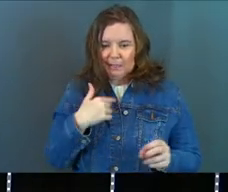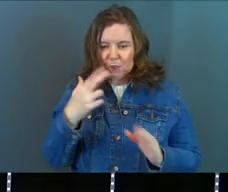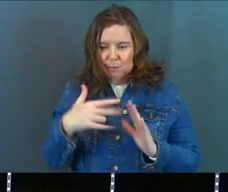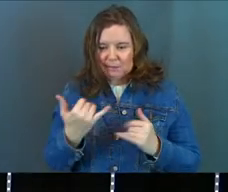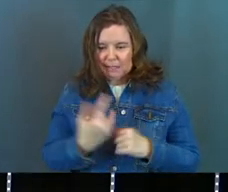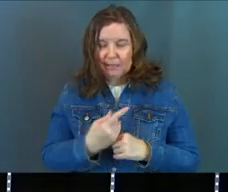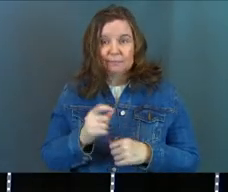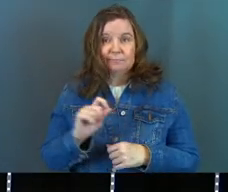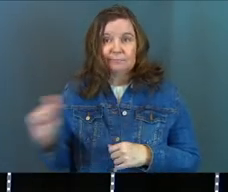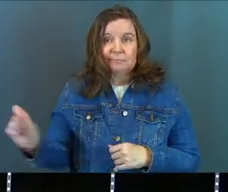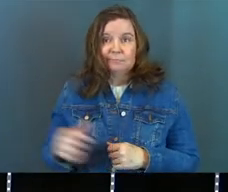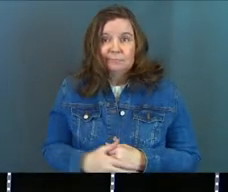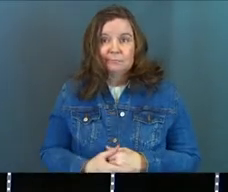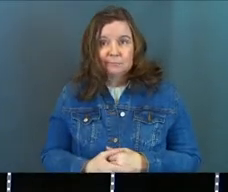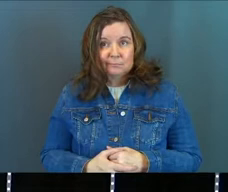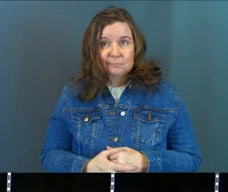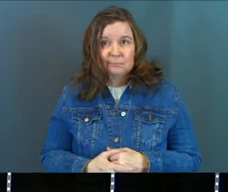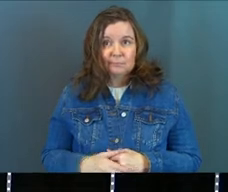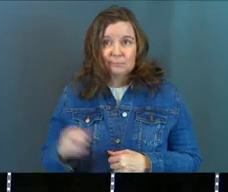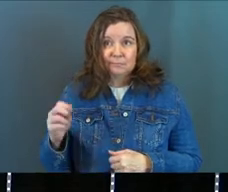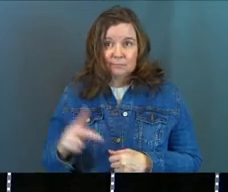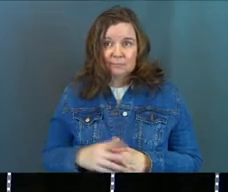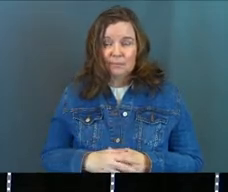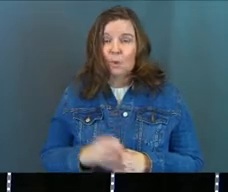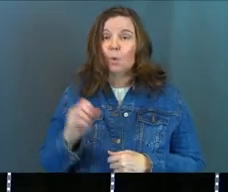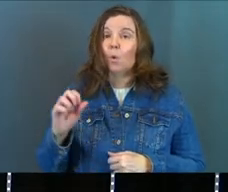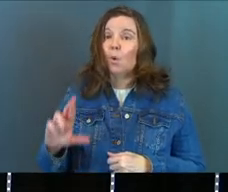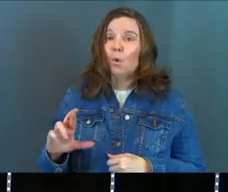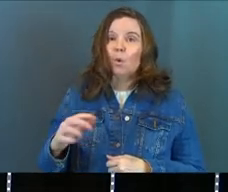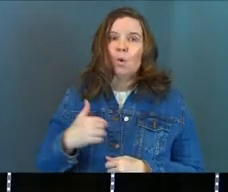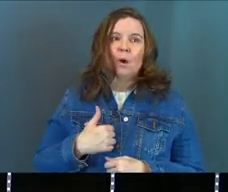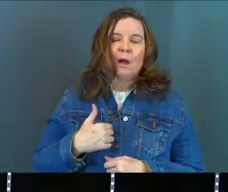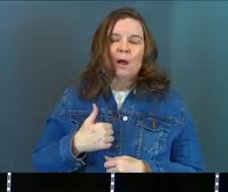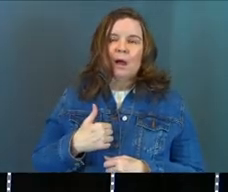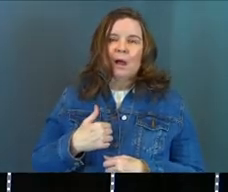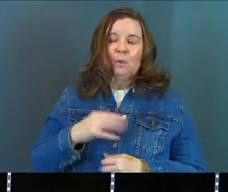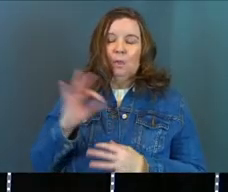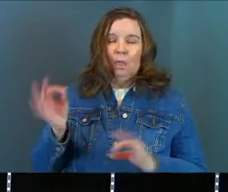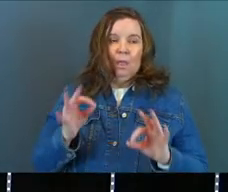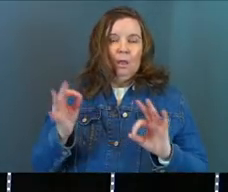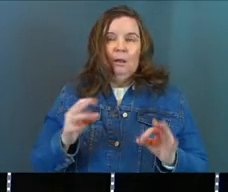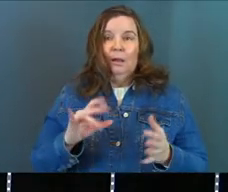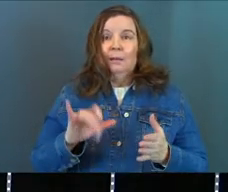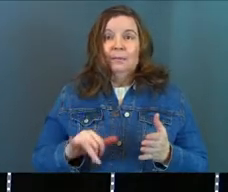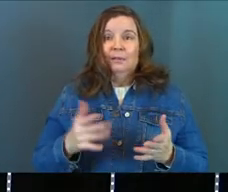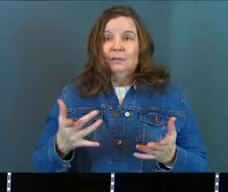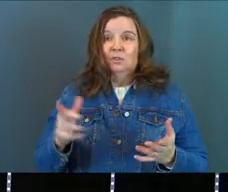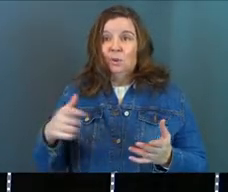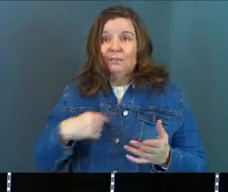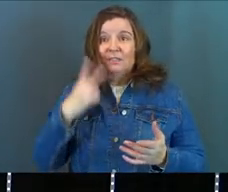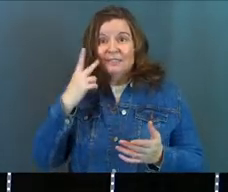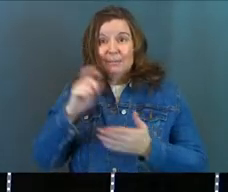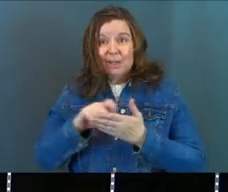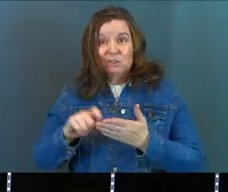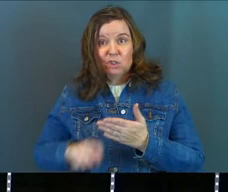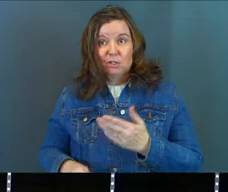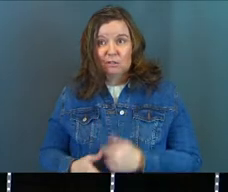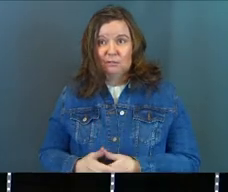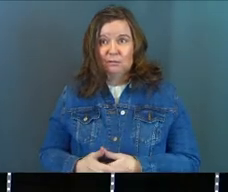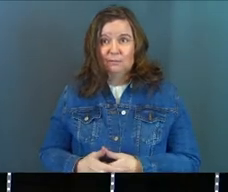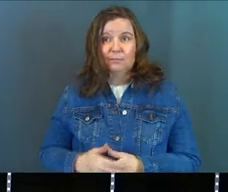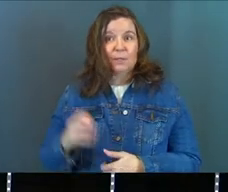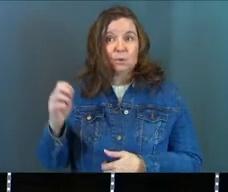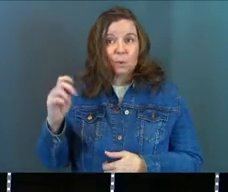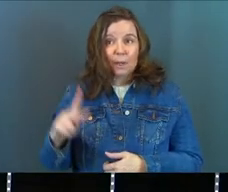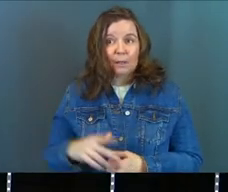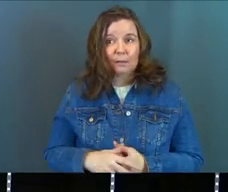in the reading today. Okay? Or I was too distracted. You ought to see my journal.